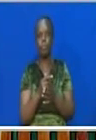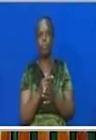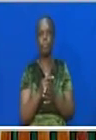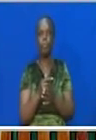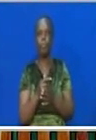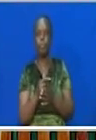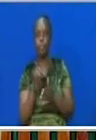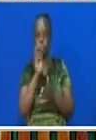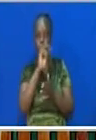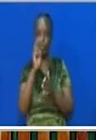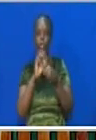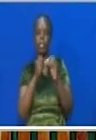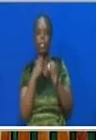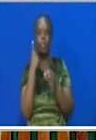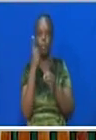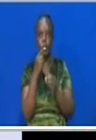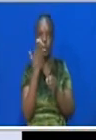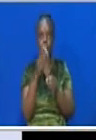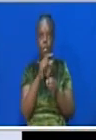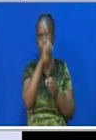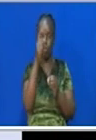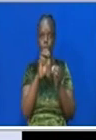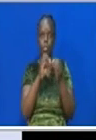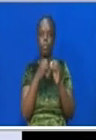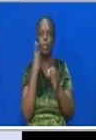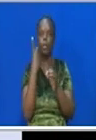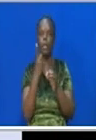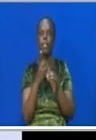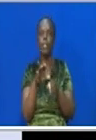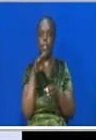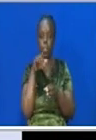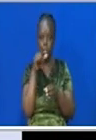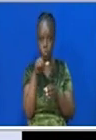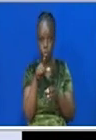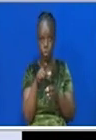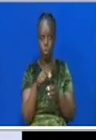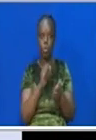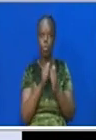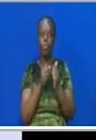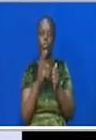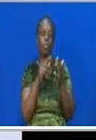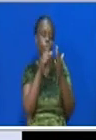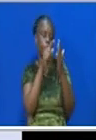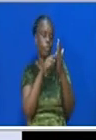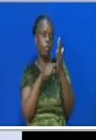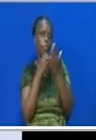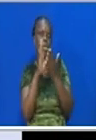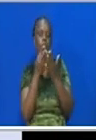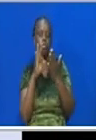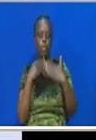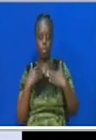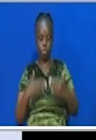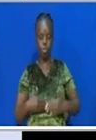we look at question number 1. The question number 1 is asking, which one of the following parts of a